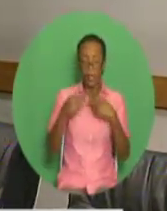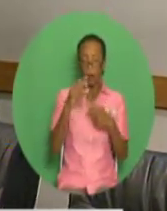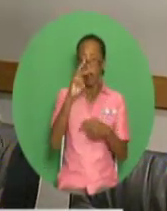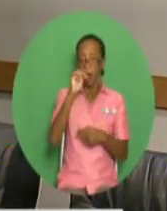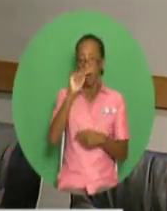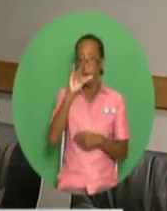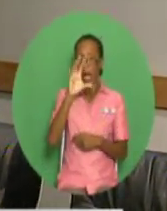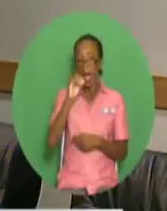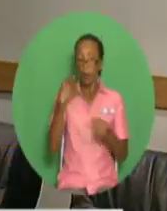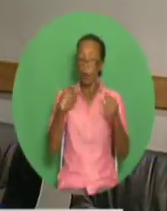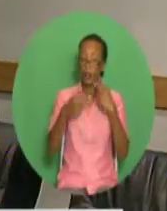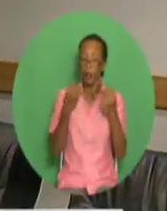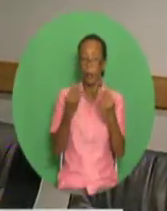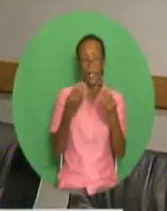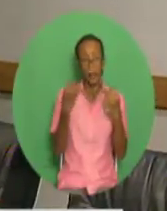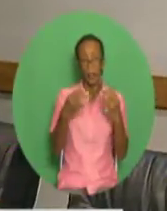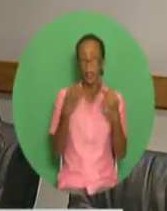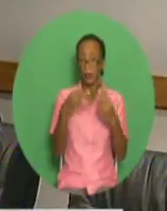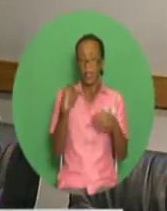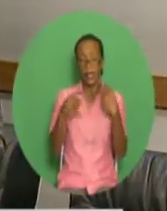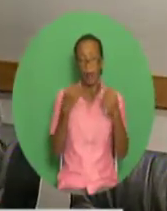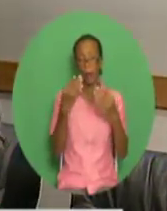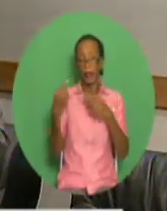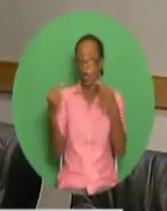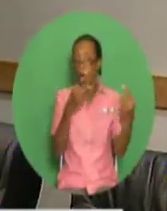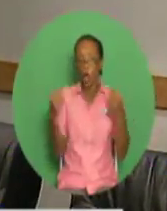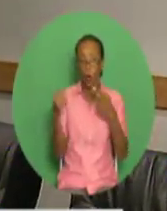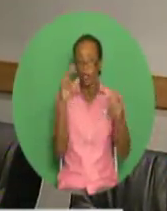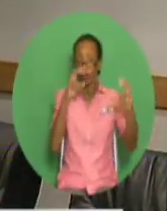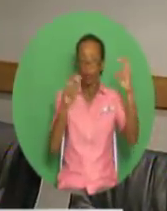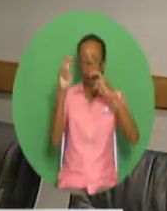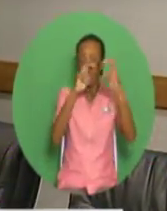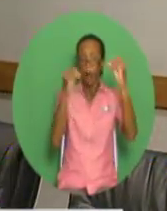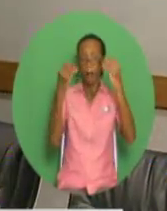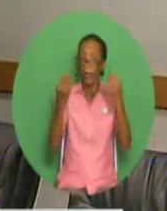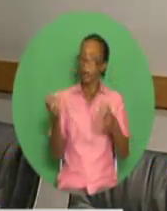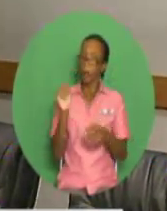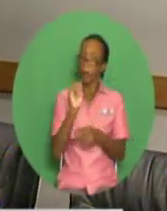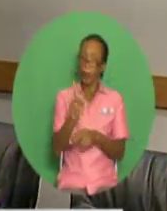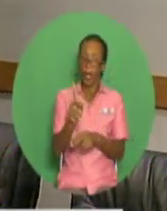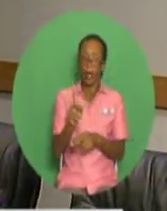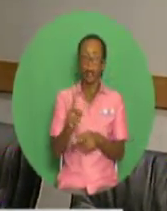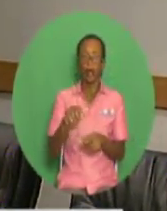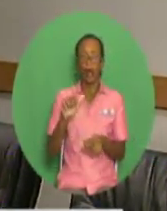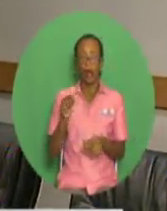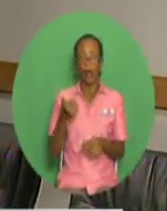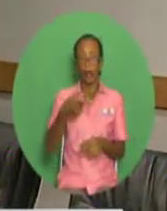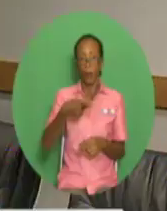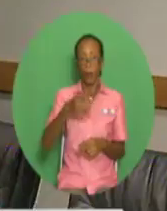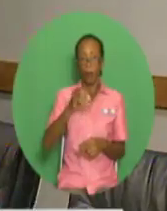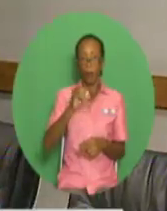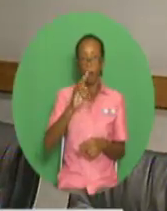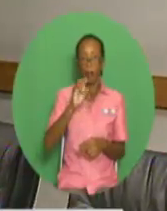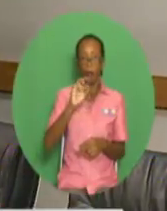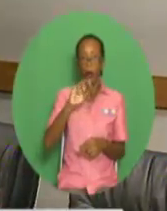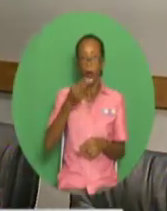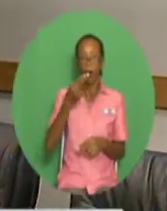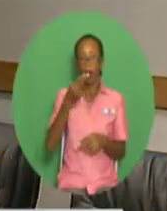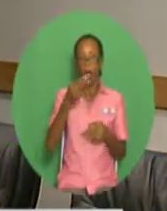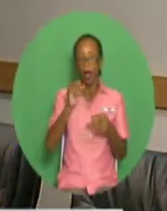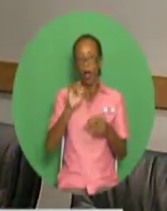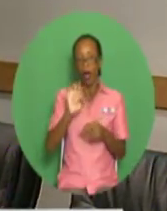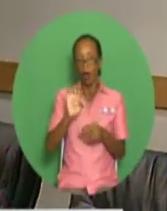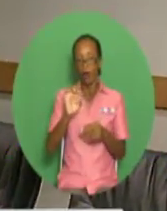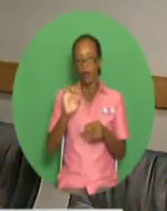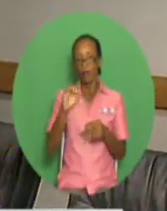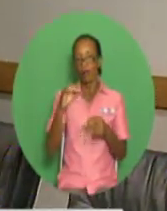of other grassroots competitions and tournaments that we have brought back. The Poorhouse League in St. James, the Infirmary League that we call,